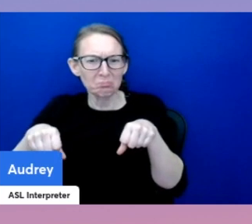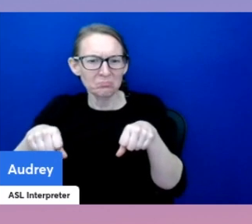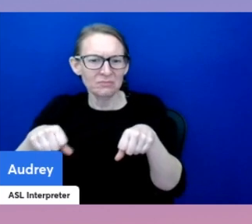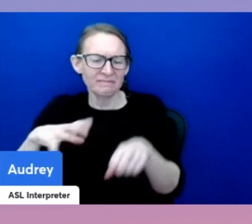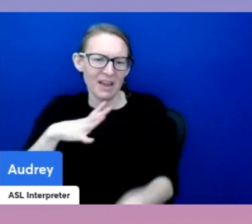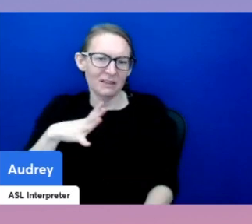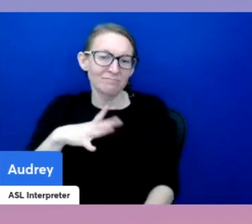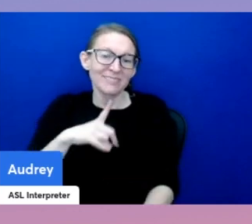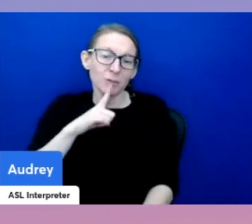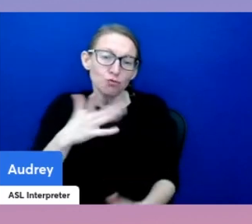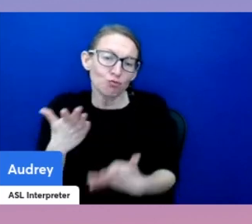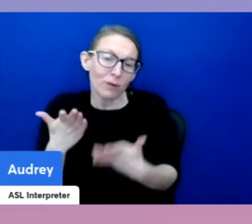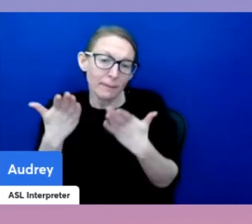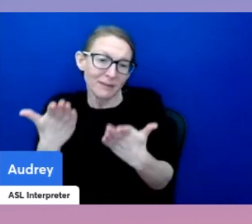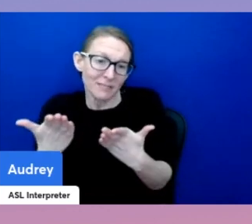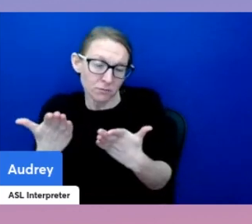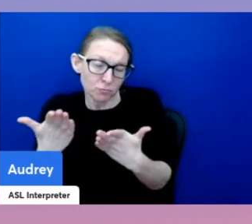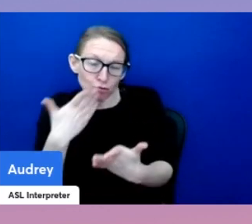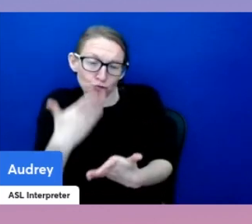recommended.